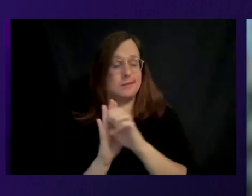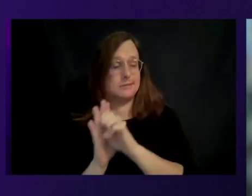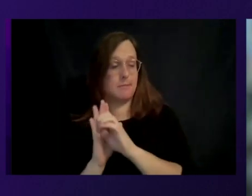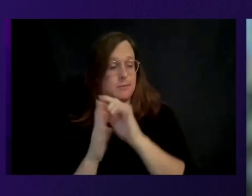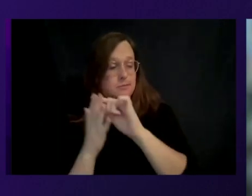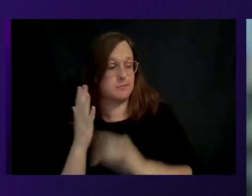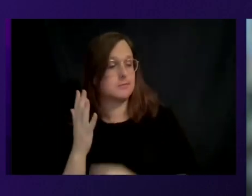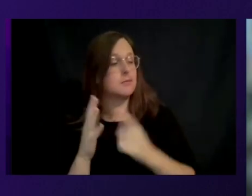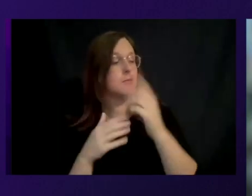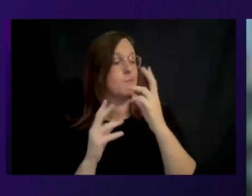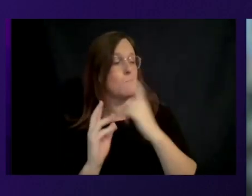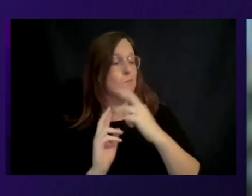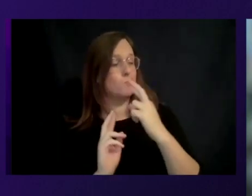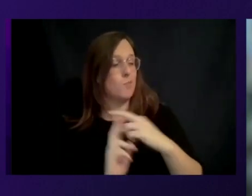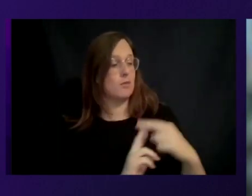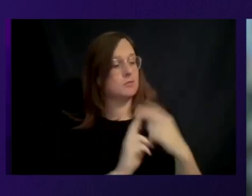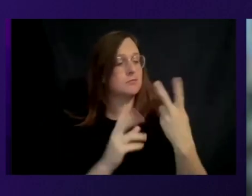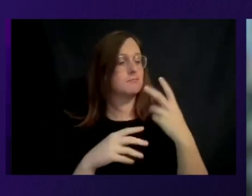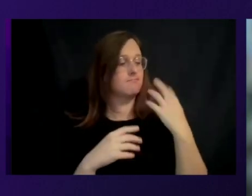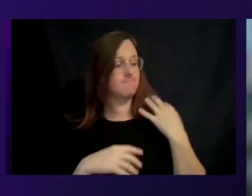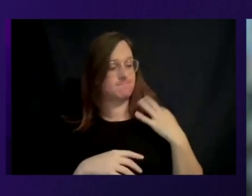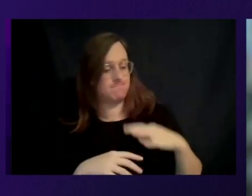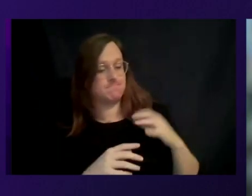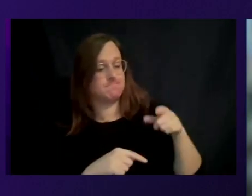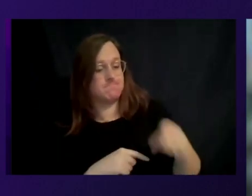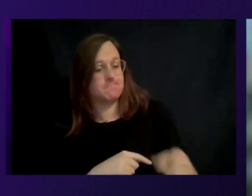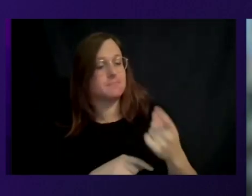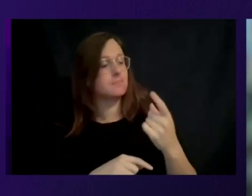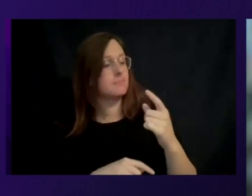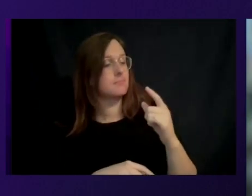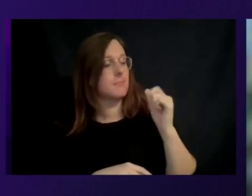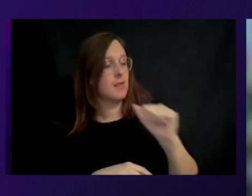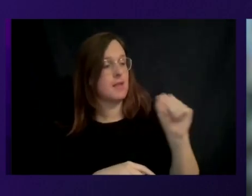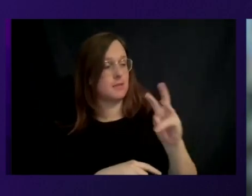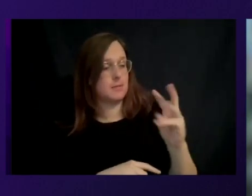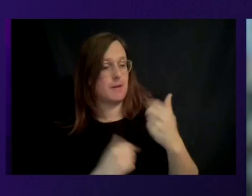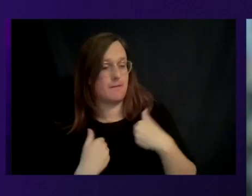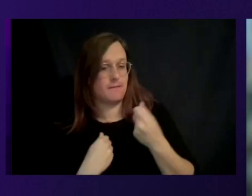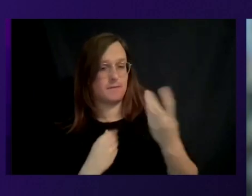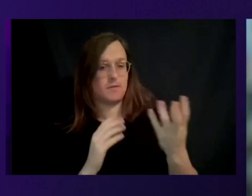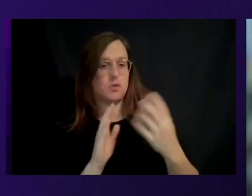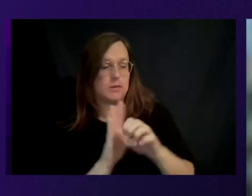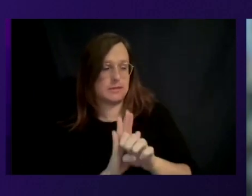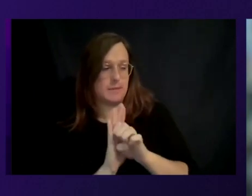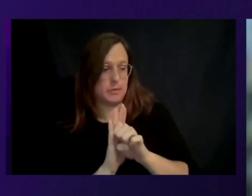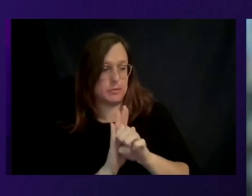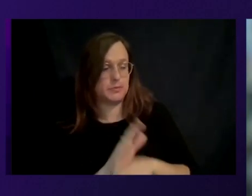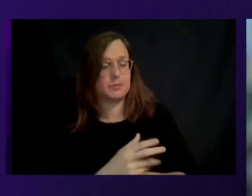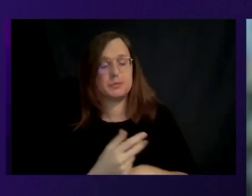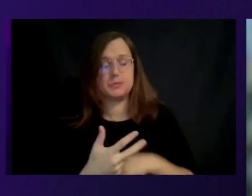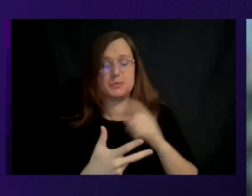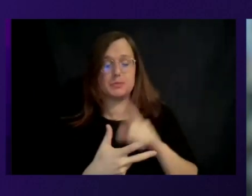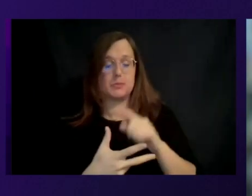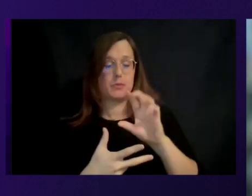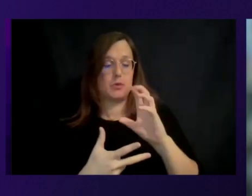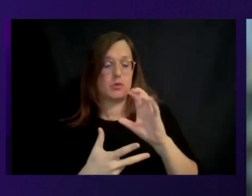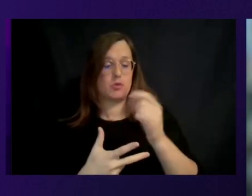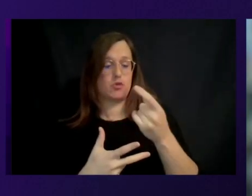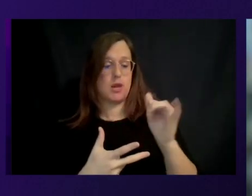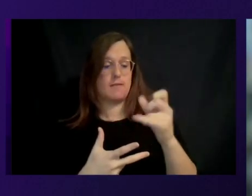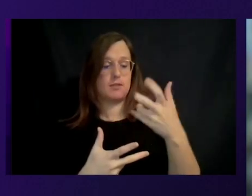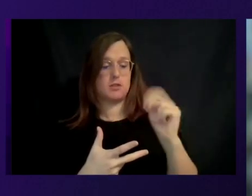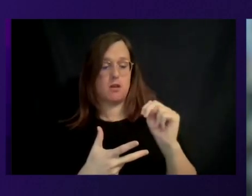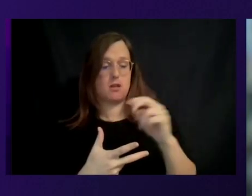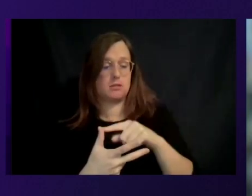that you mentioned. I want to share a few examples with you today. One is with a partner in the Graviton delivery specialization within the APN